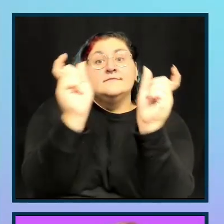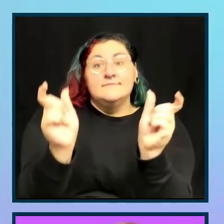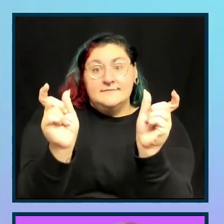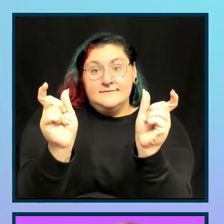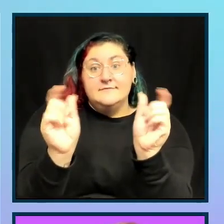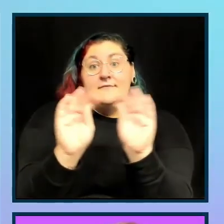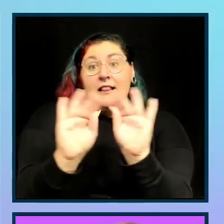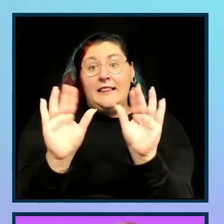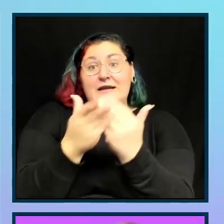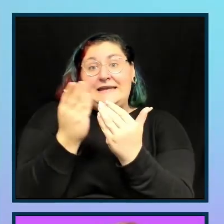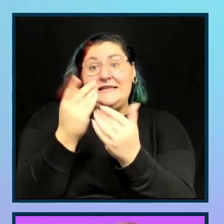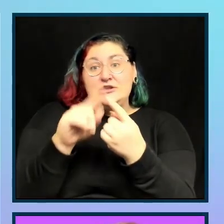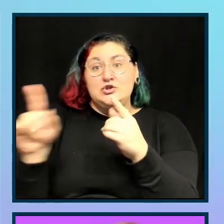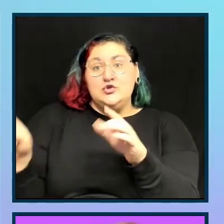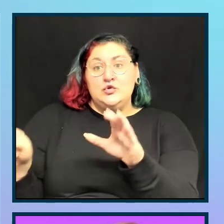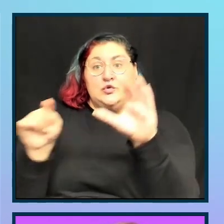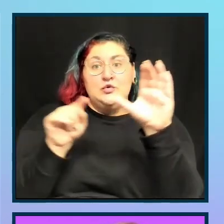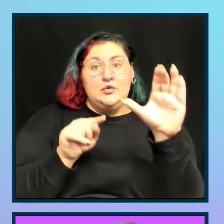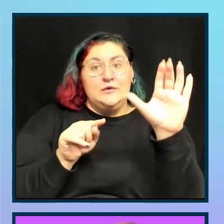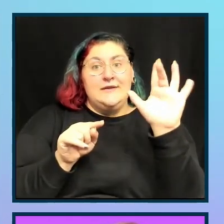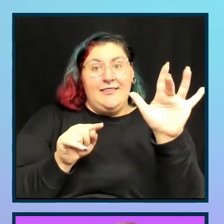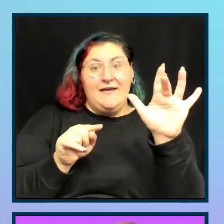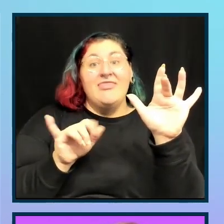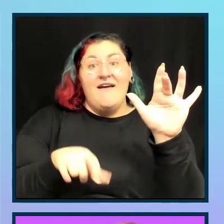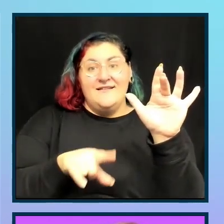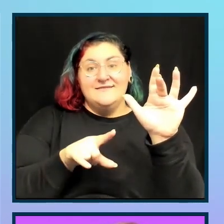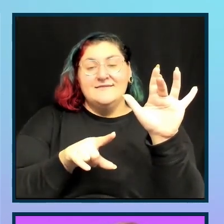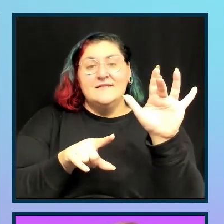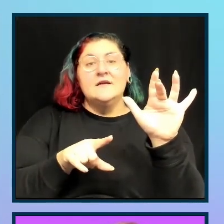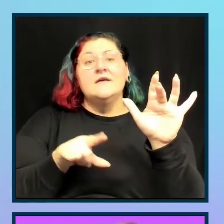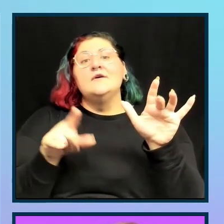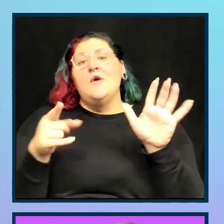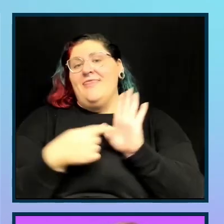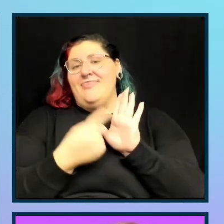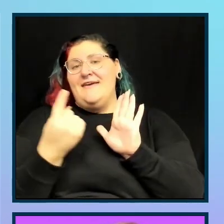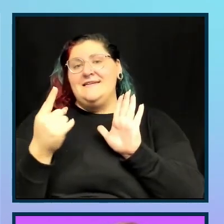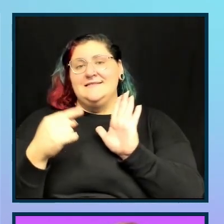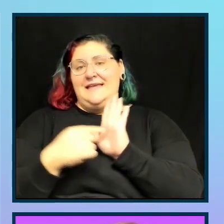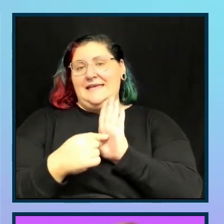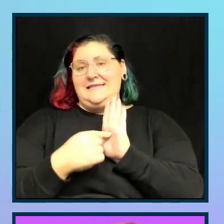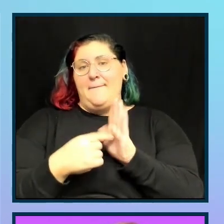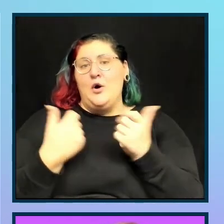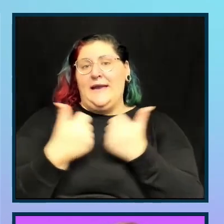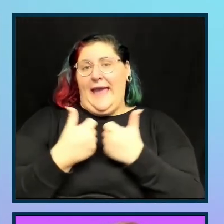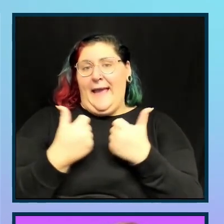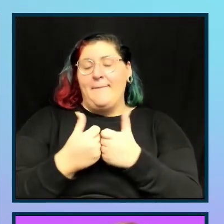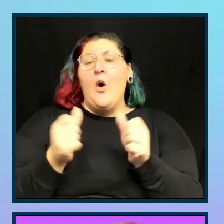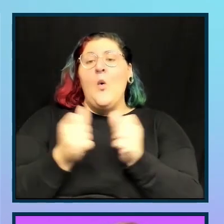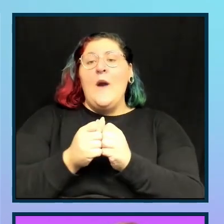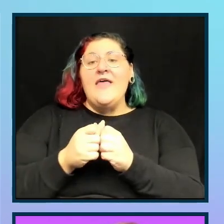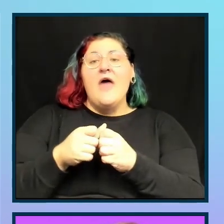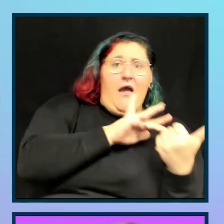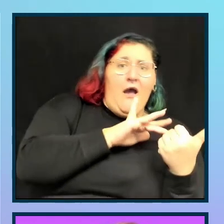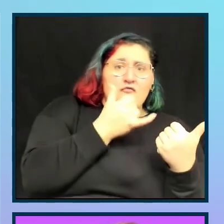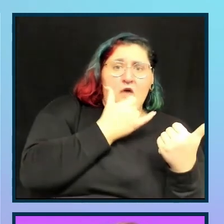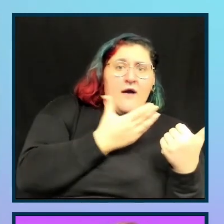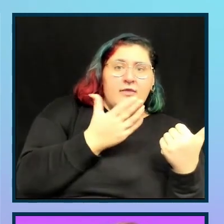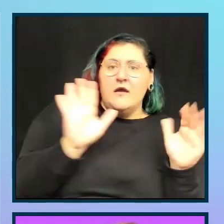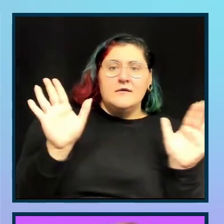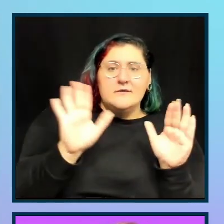people with dyslexia started off as children with dyslexia. And this is something that we really have to deal with when you're putting together,